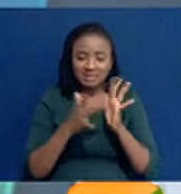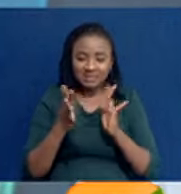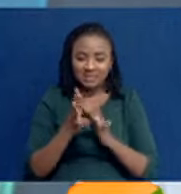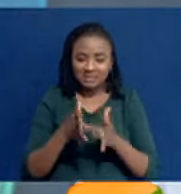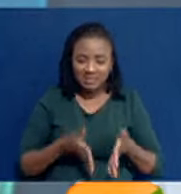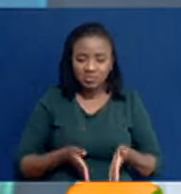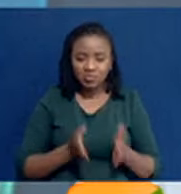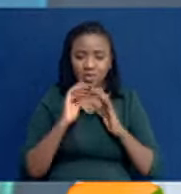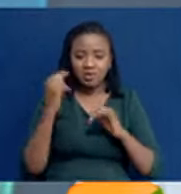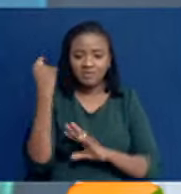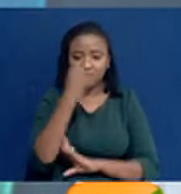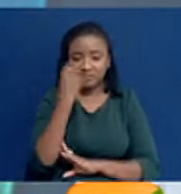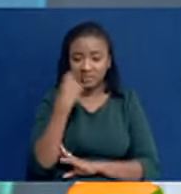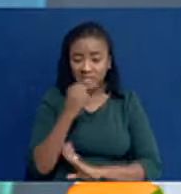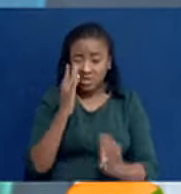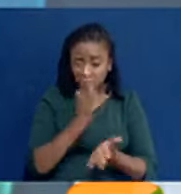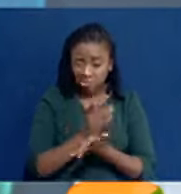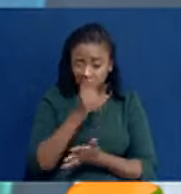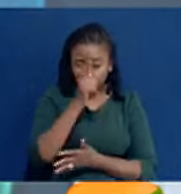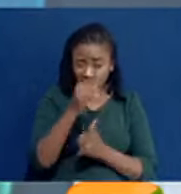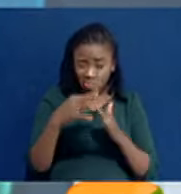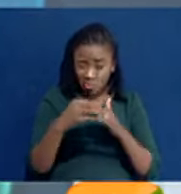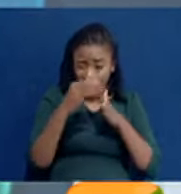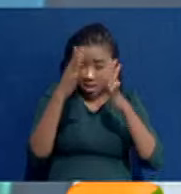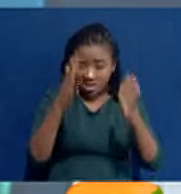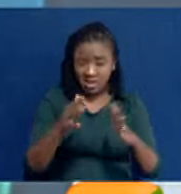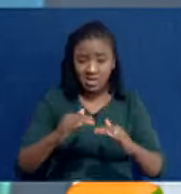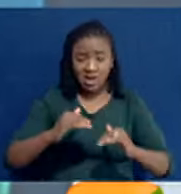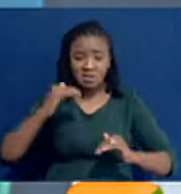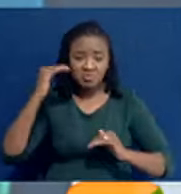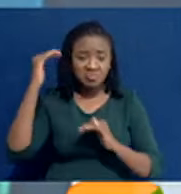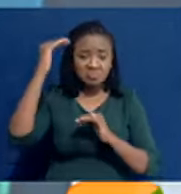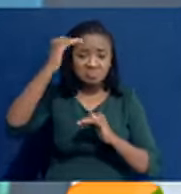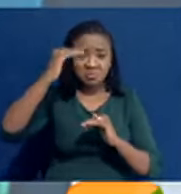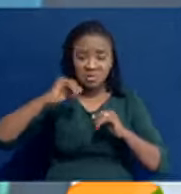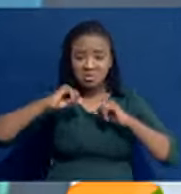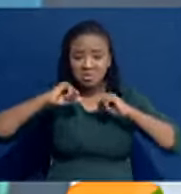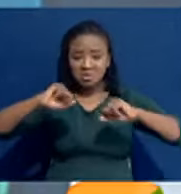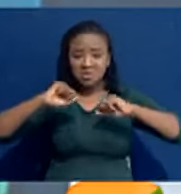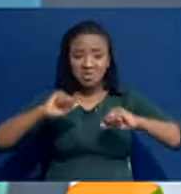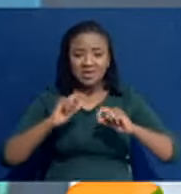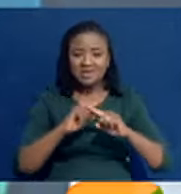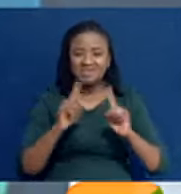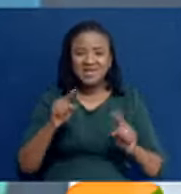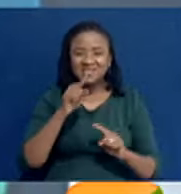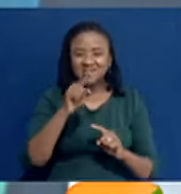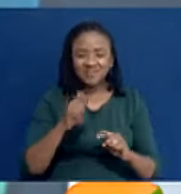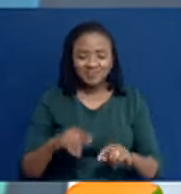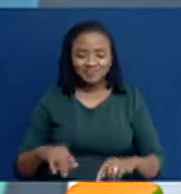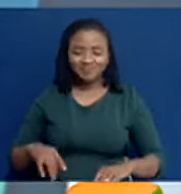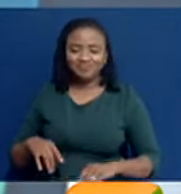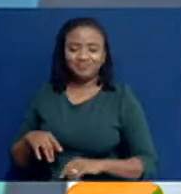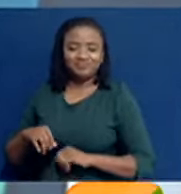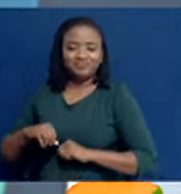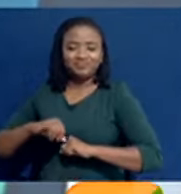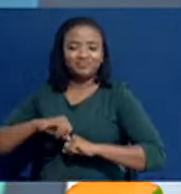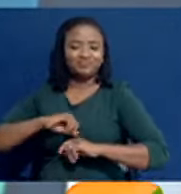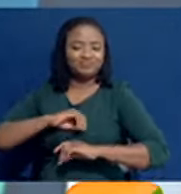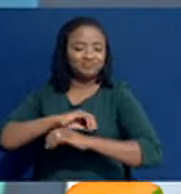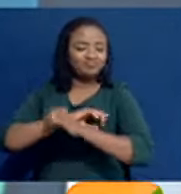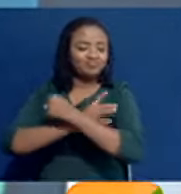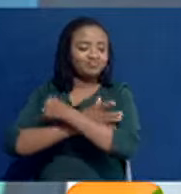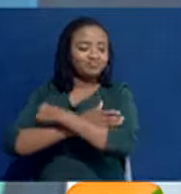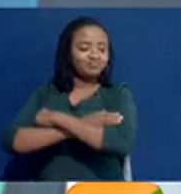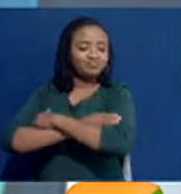that even if you are the leader, you are the high one, you are the leader, you don't look down on